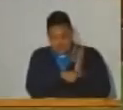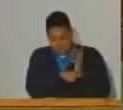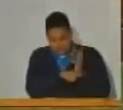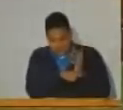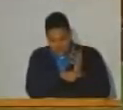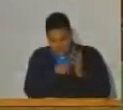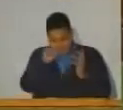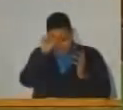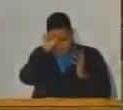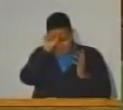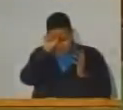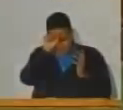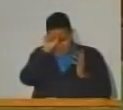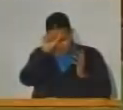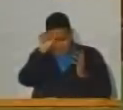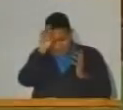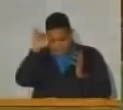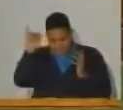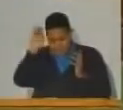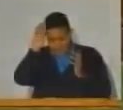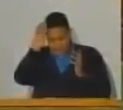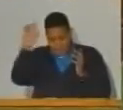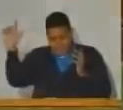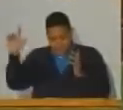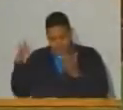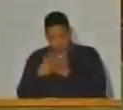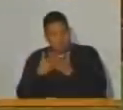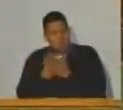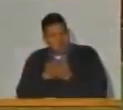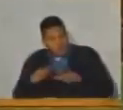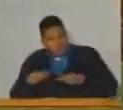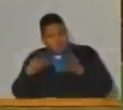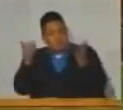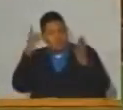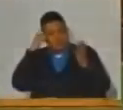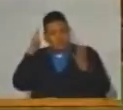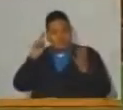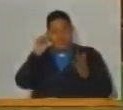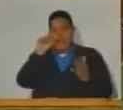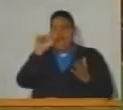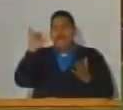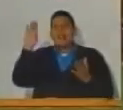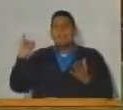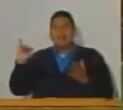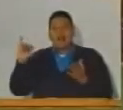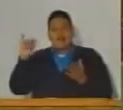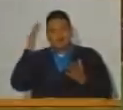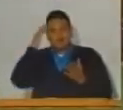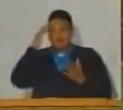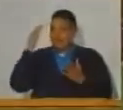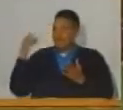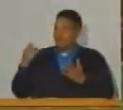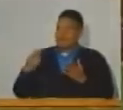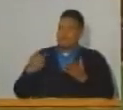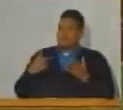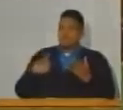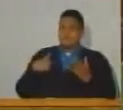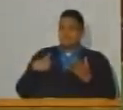Bill. New provisions will be made for the notice of alibi in criminal